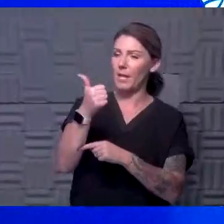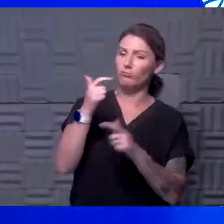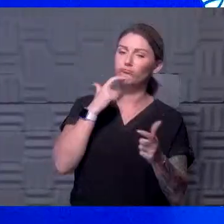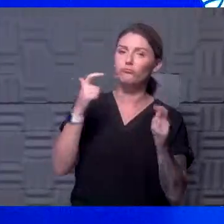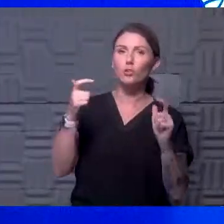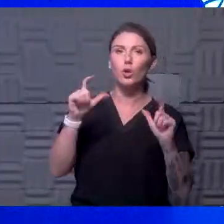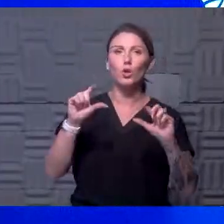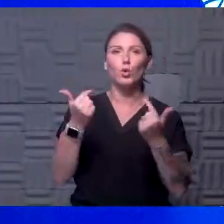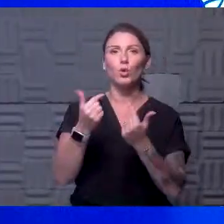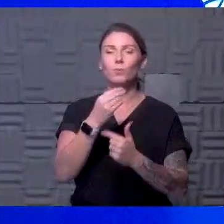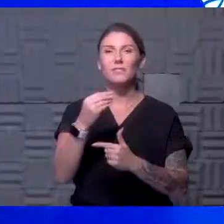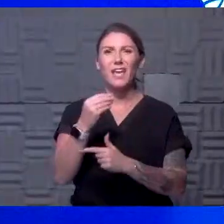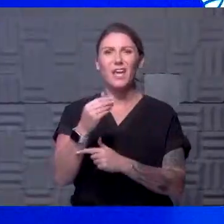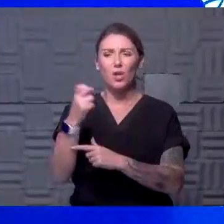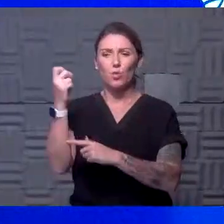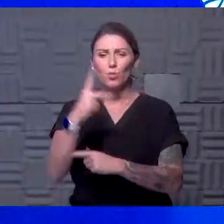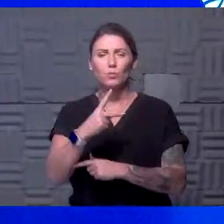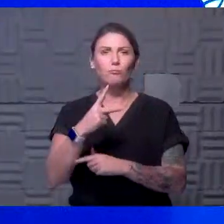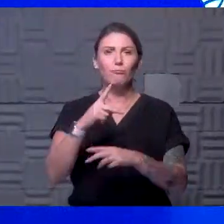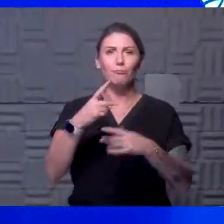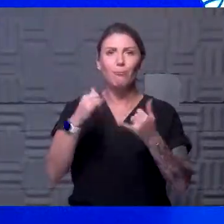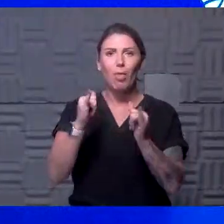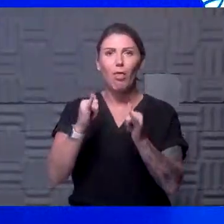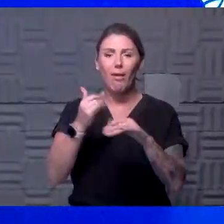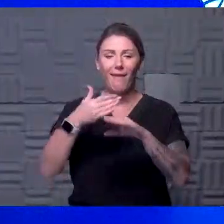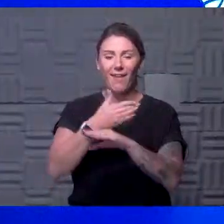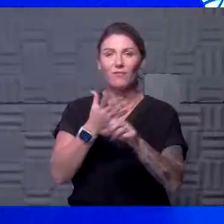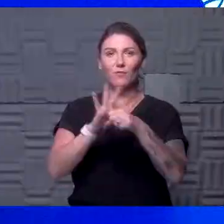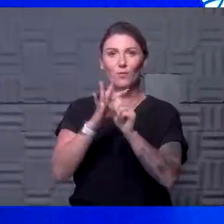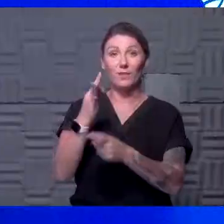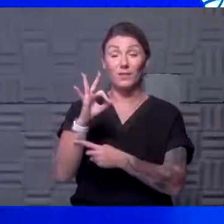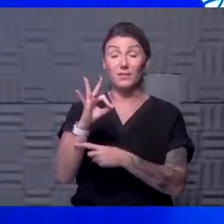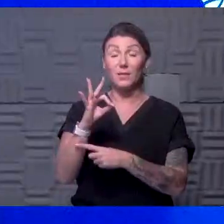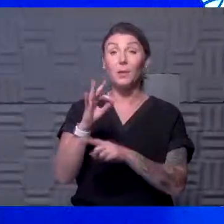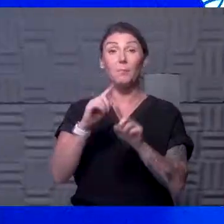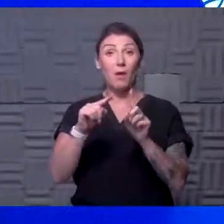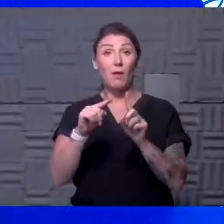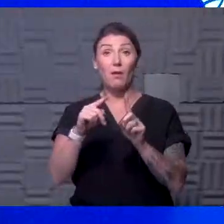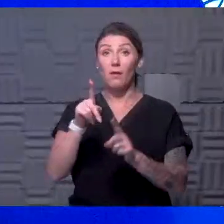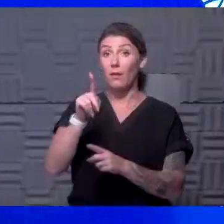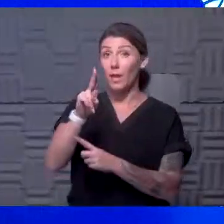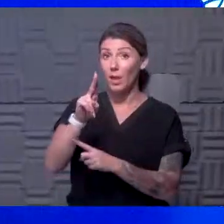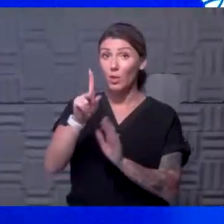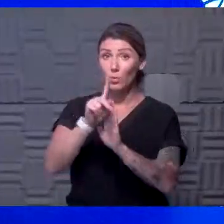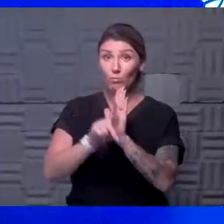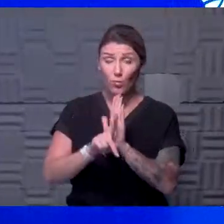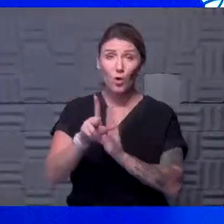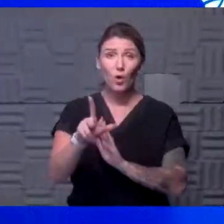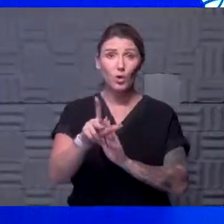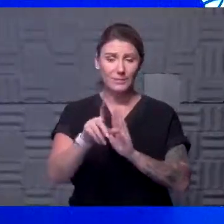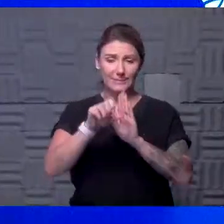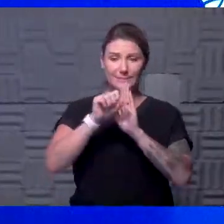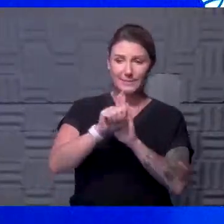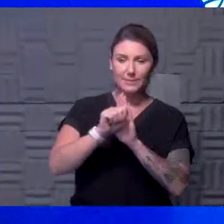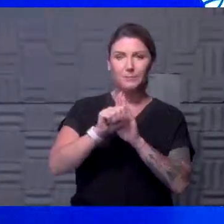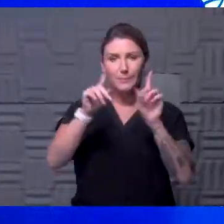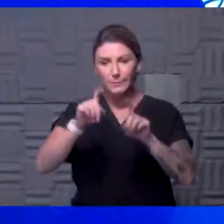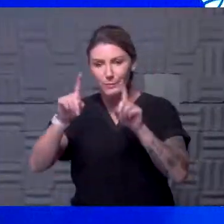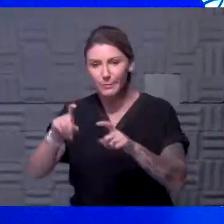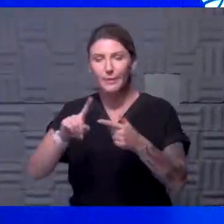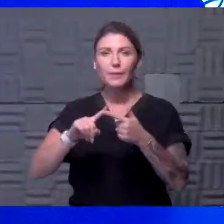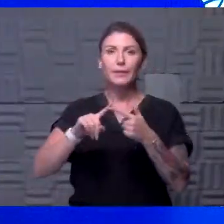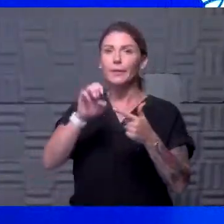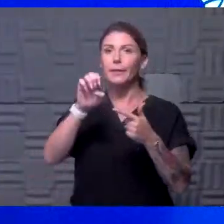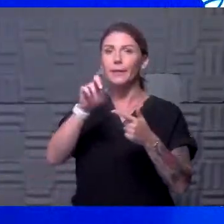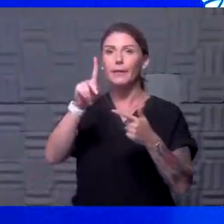a return to play protocol after COVID-19. What I can tell you for the KU protocols, it involves obviously a symptom screen, an EKG, a